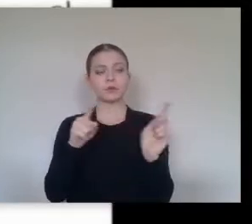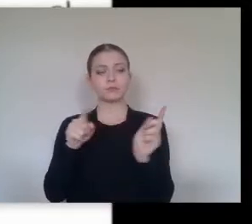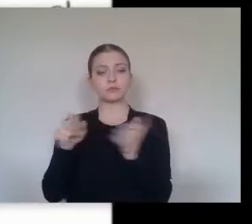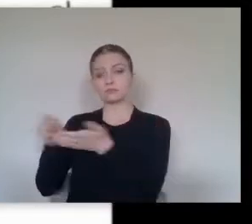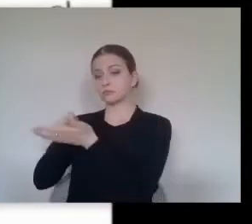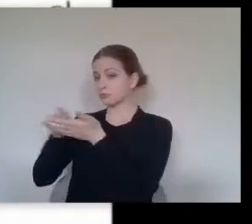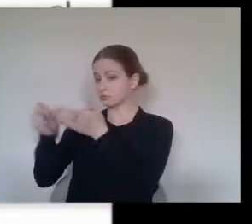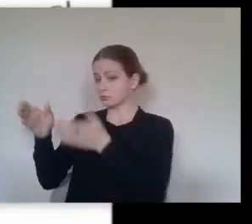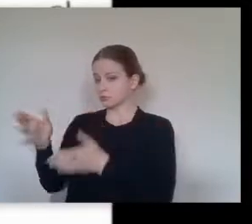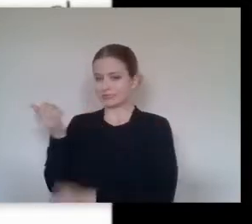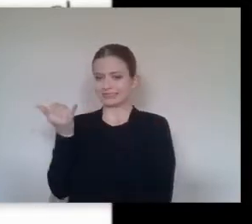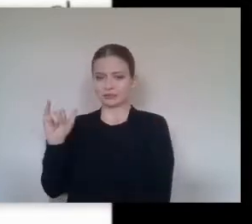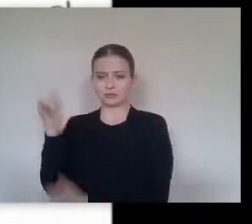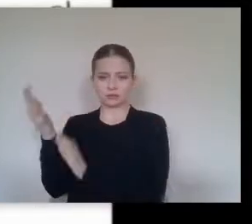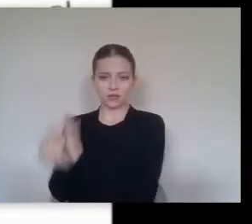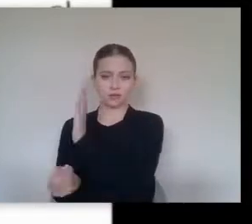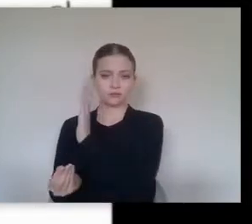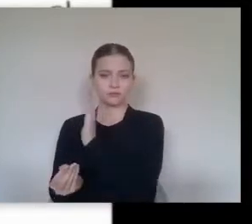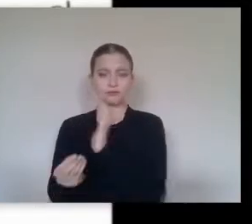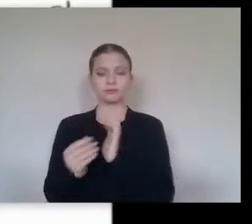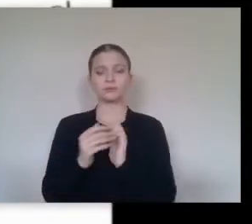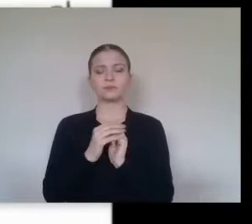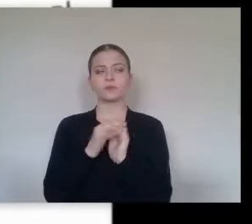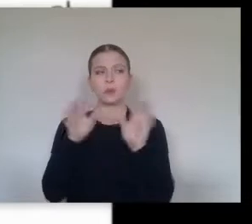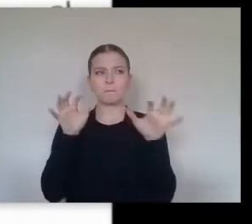is still dead.